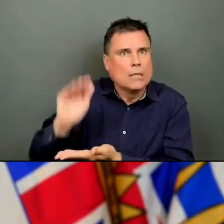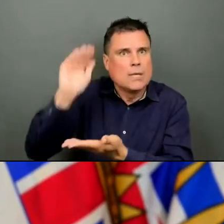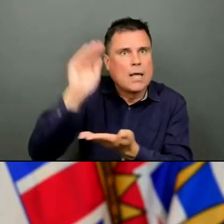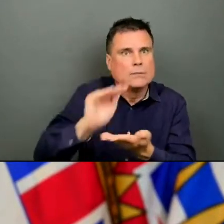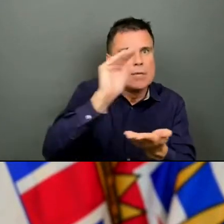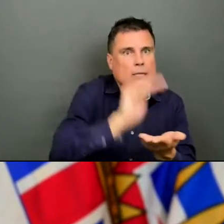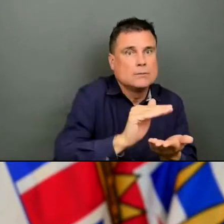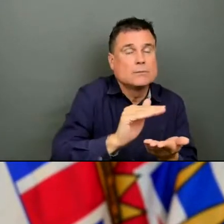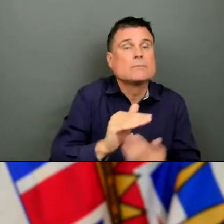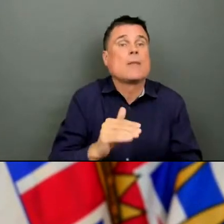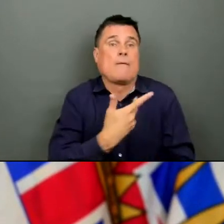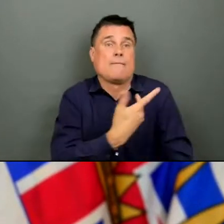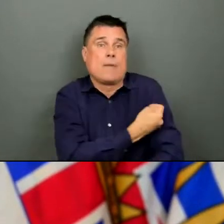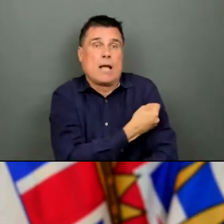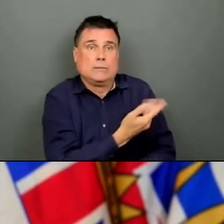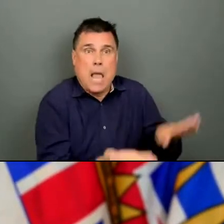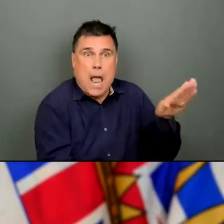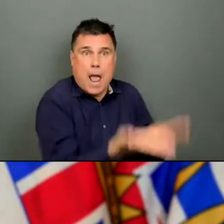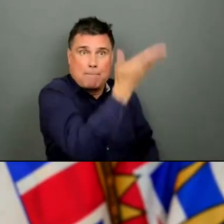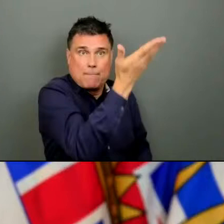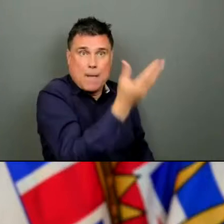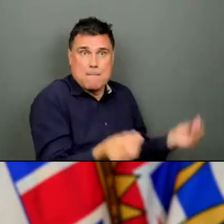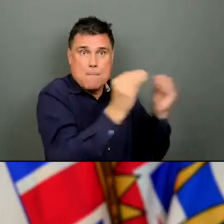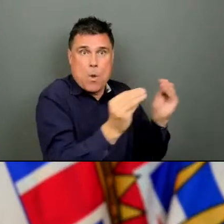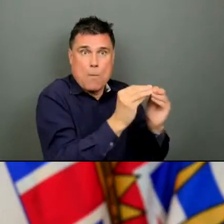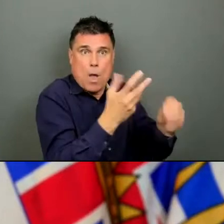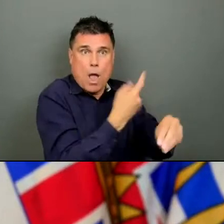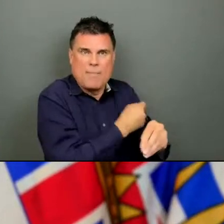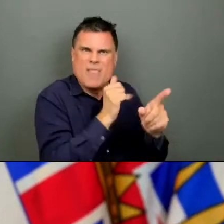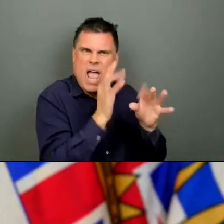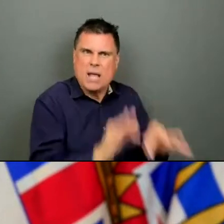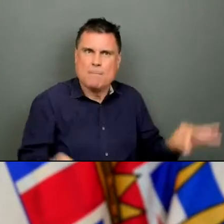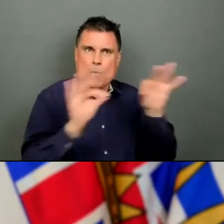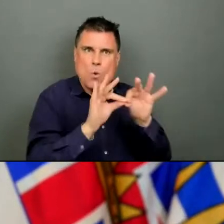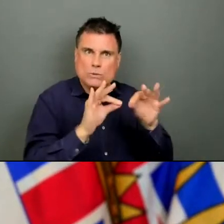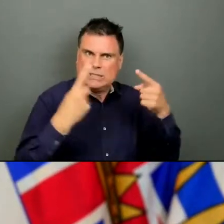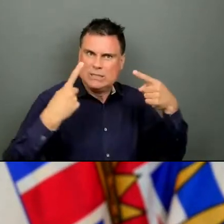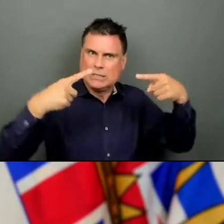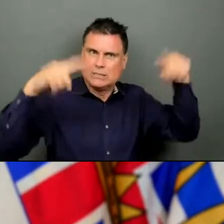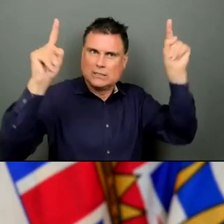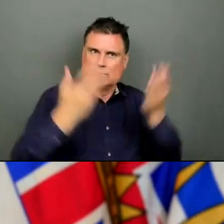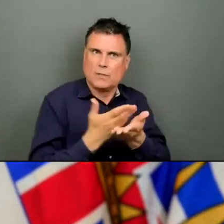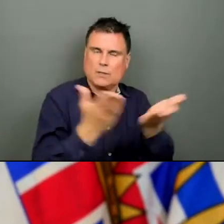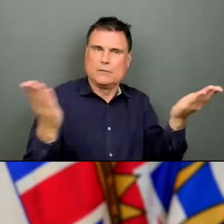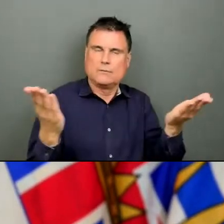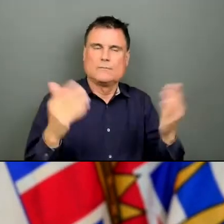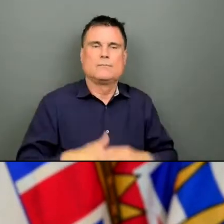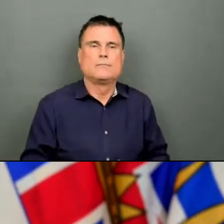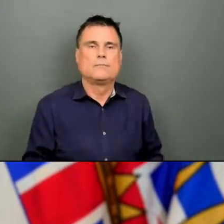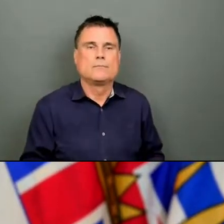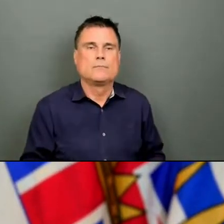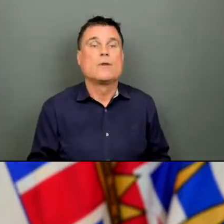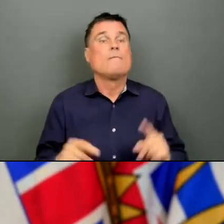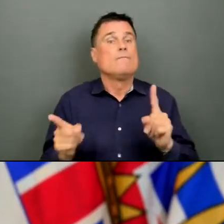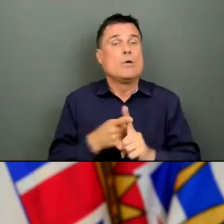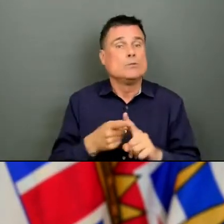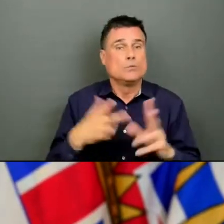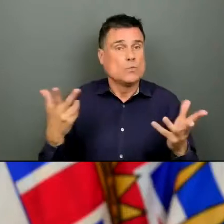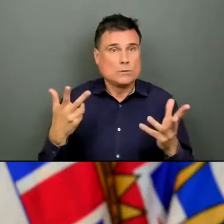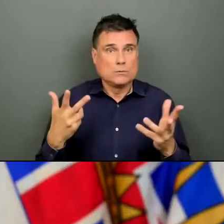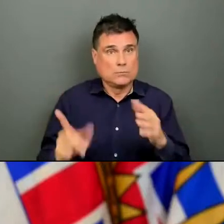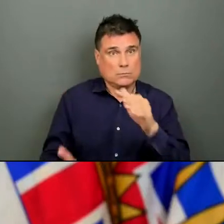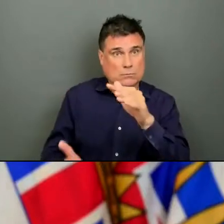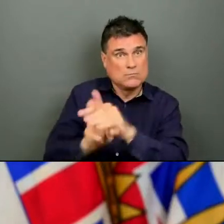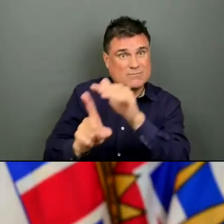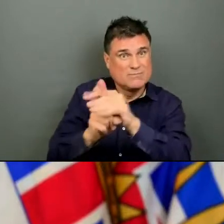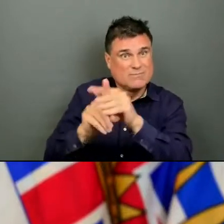The key to our success is everybody. It's all of you. First, to lessen the spread, and then to get